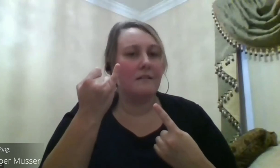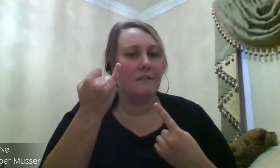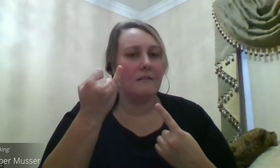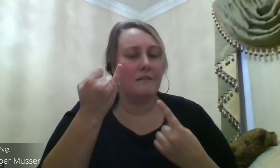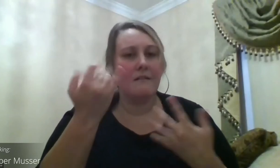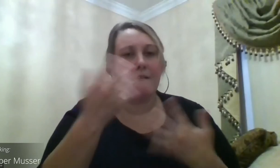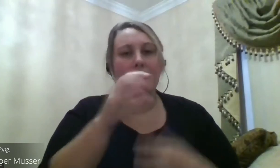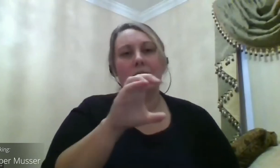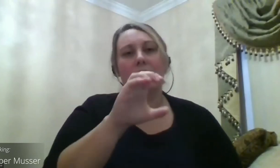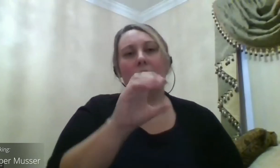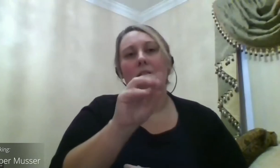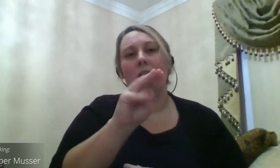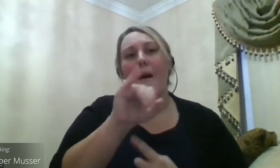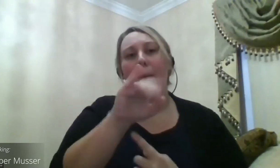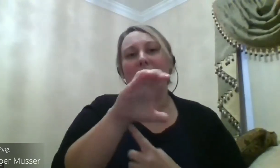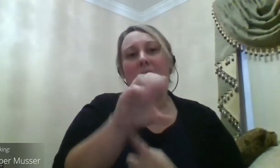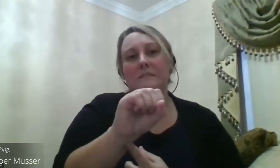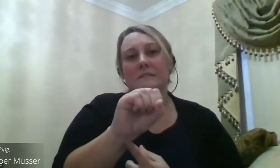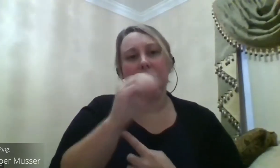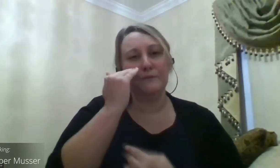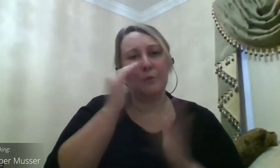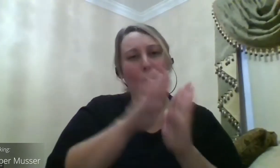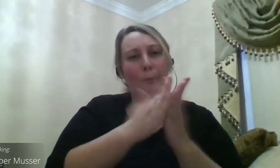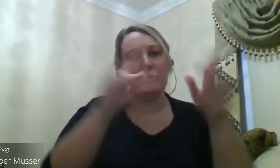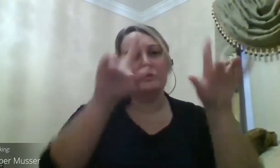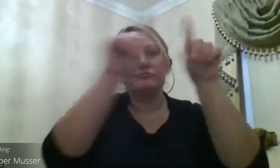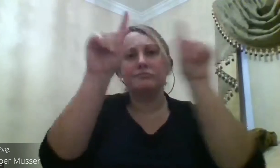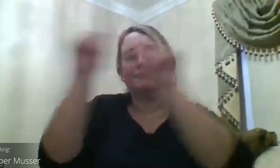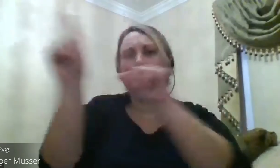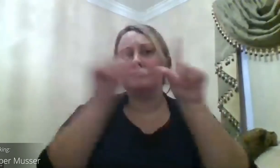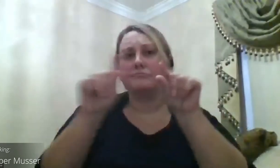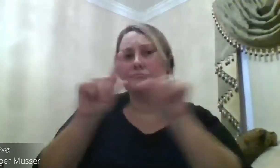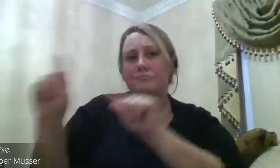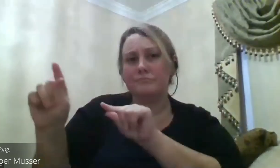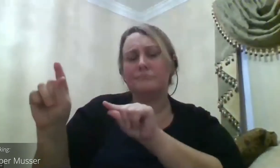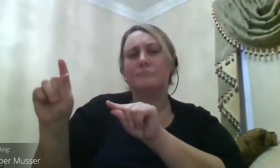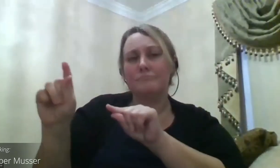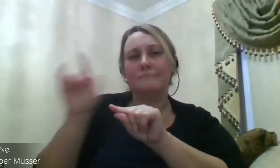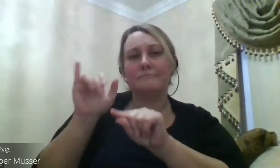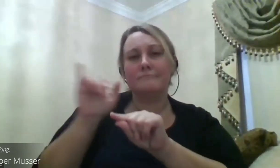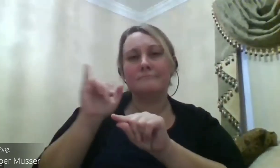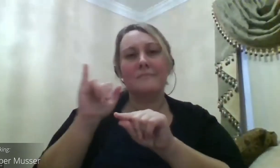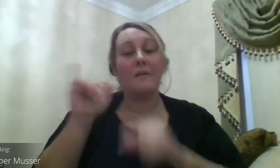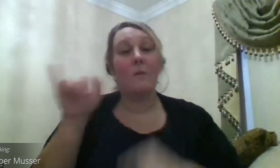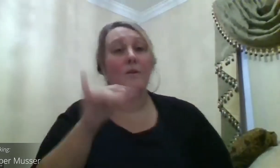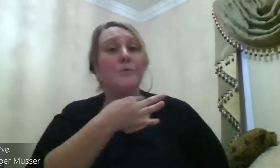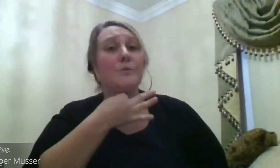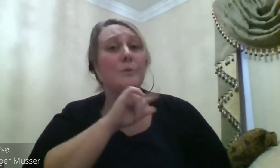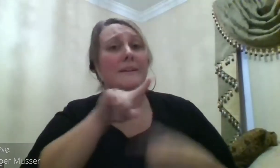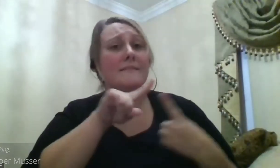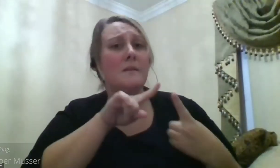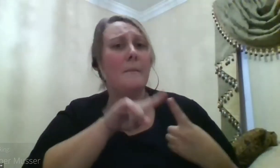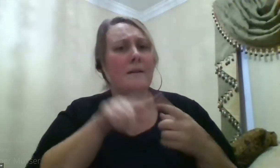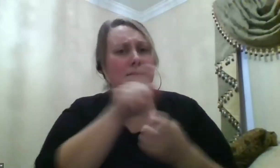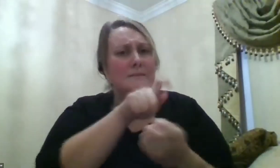know, queerness more broadly, um, and also subcultures, right? Like thinking, I'm curious about, um, yeah, like how,